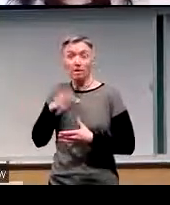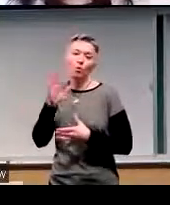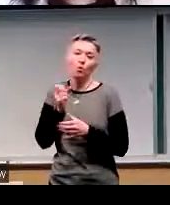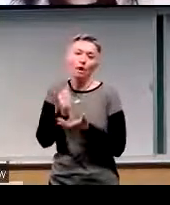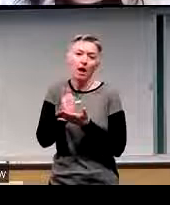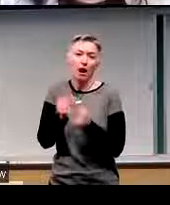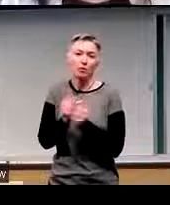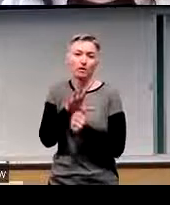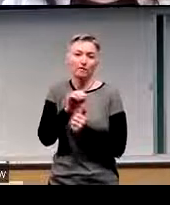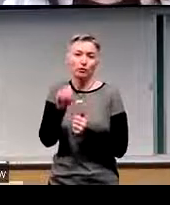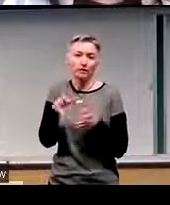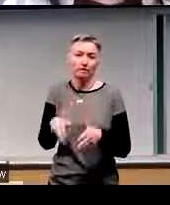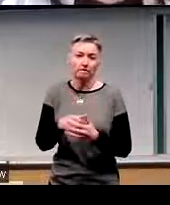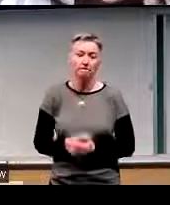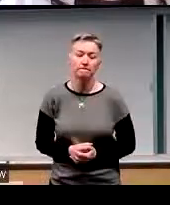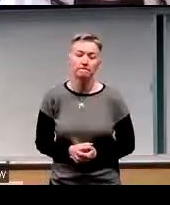remaining 50%.